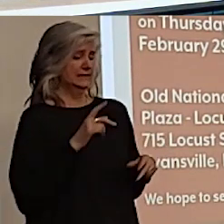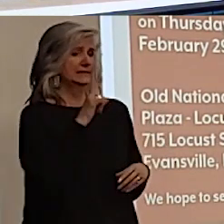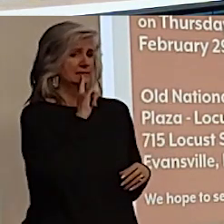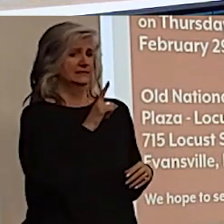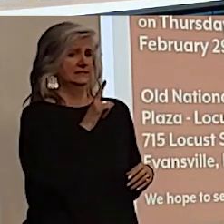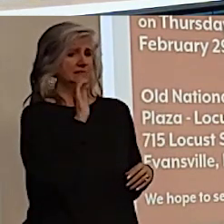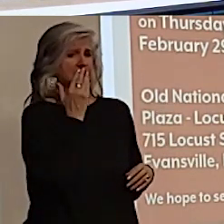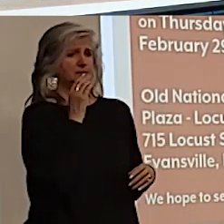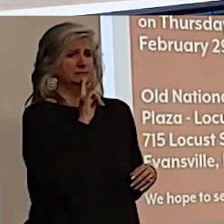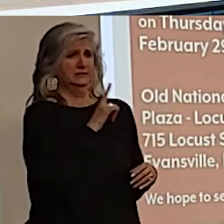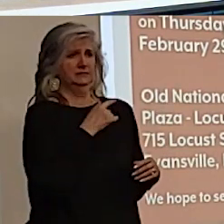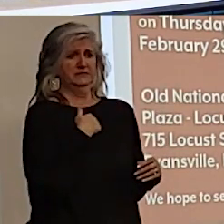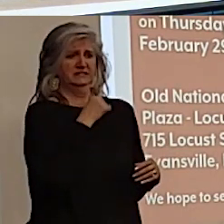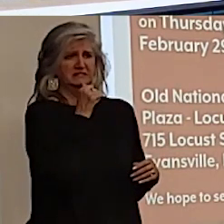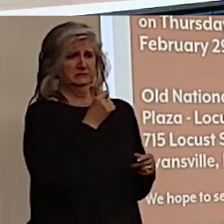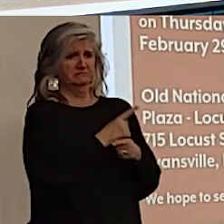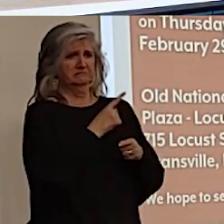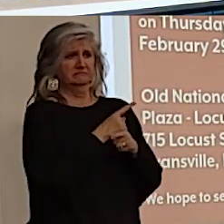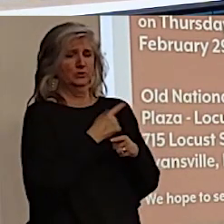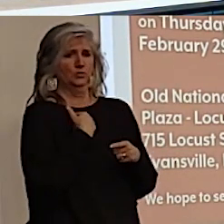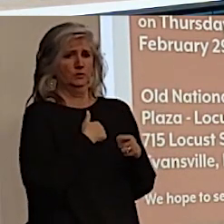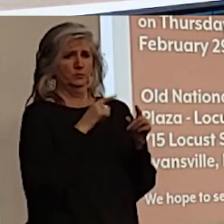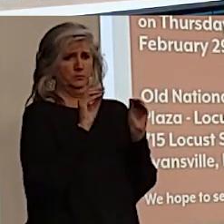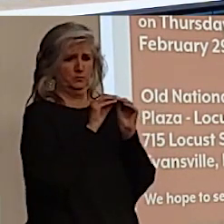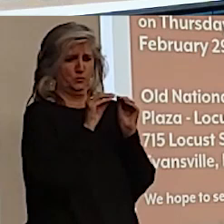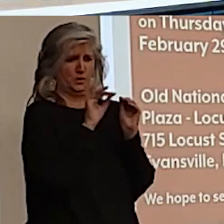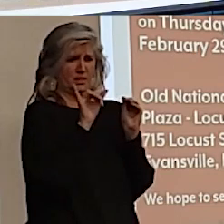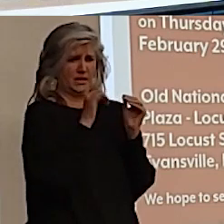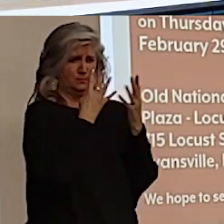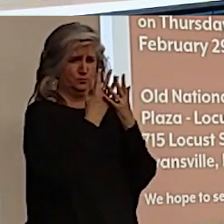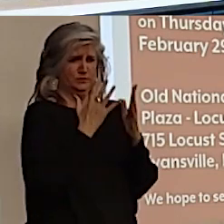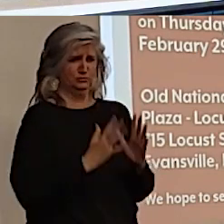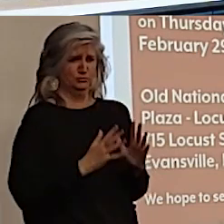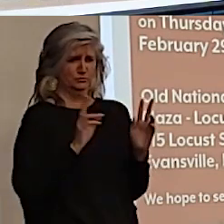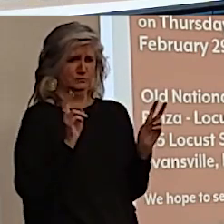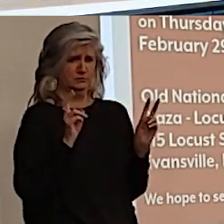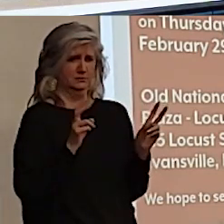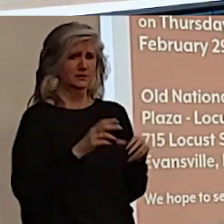it seems to me to be inappropriate. We're more like prisoners.